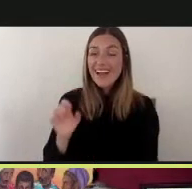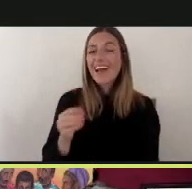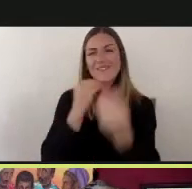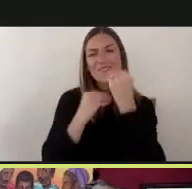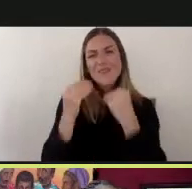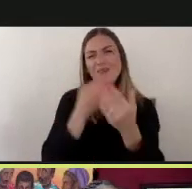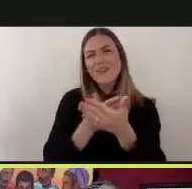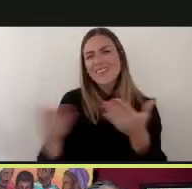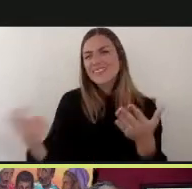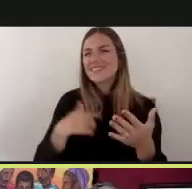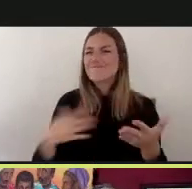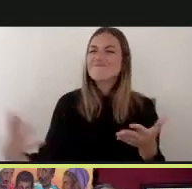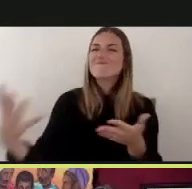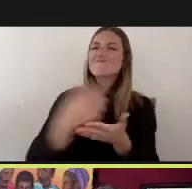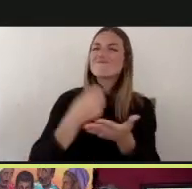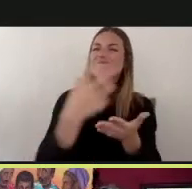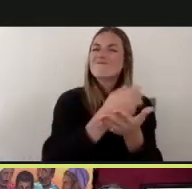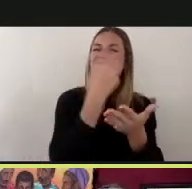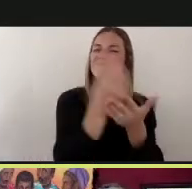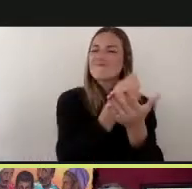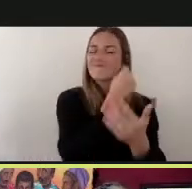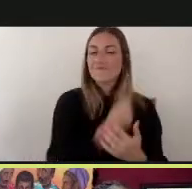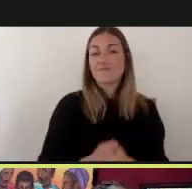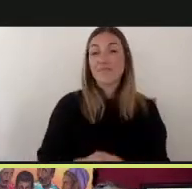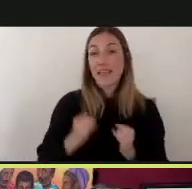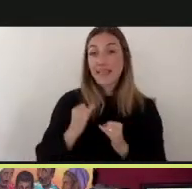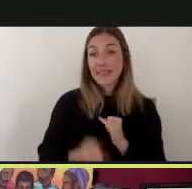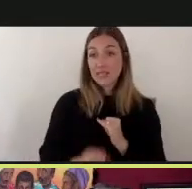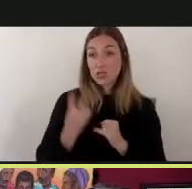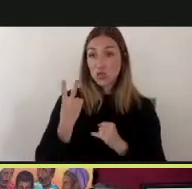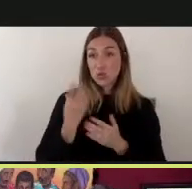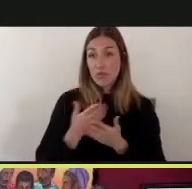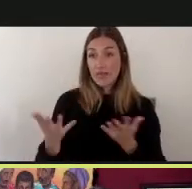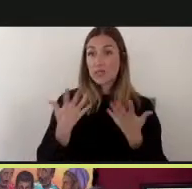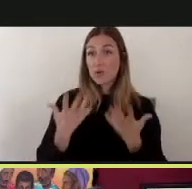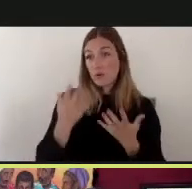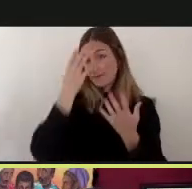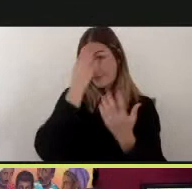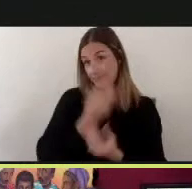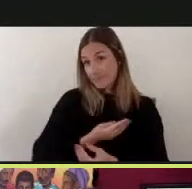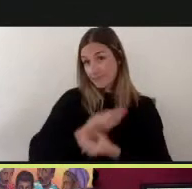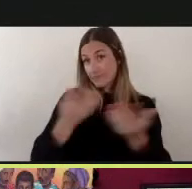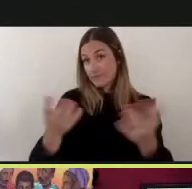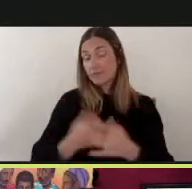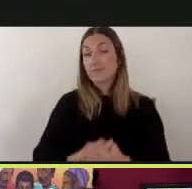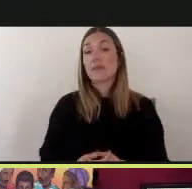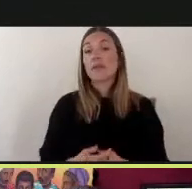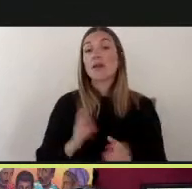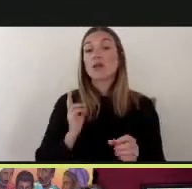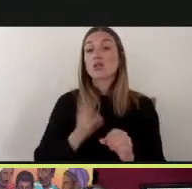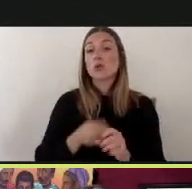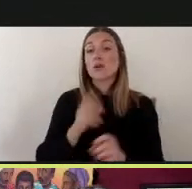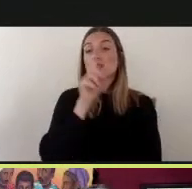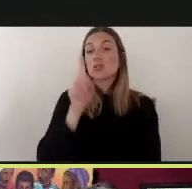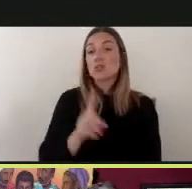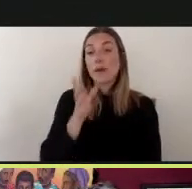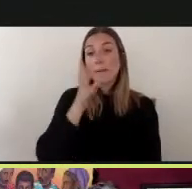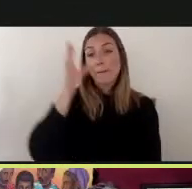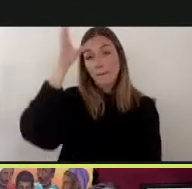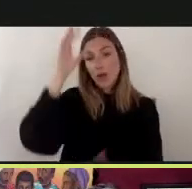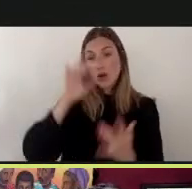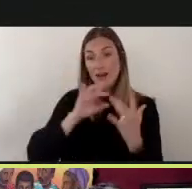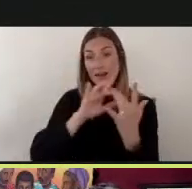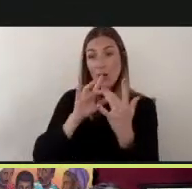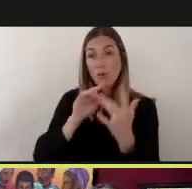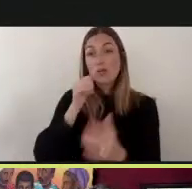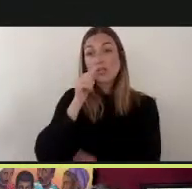they last. Last two things we want to make sure that you know of is please join Detroit Parent Network tomorrow